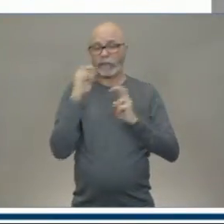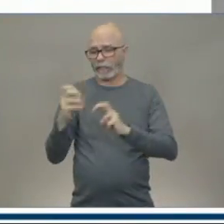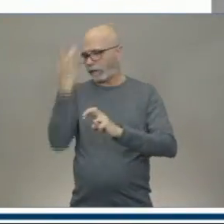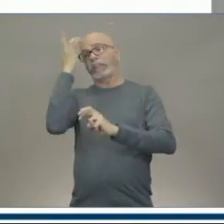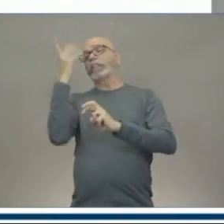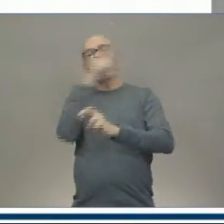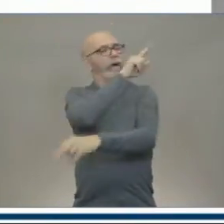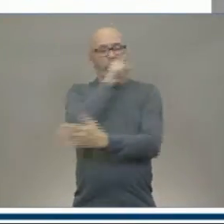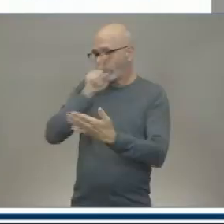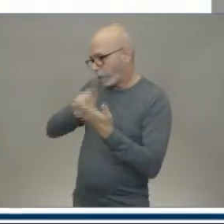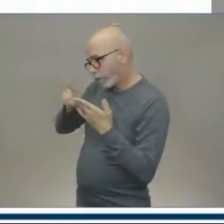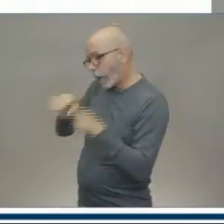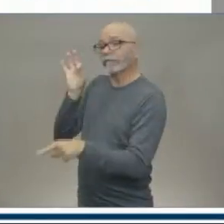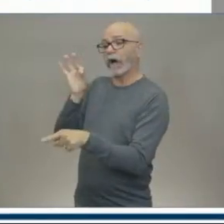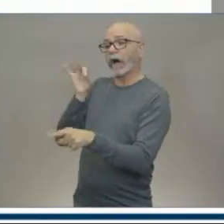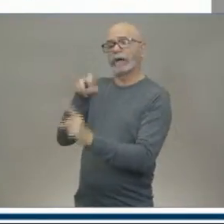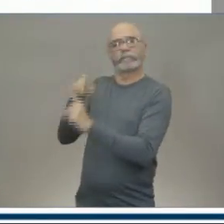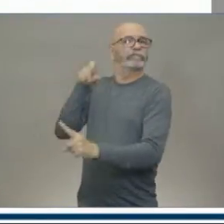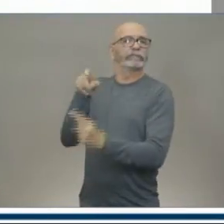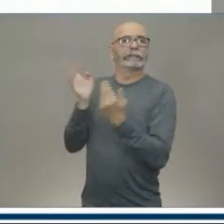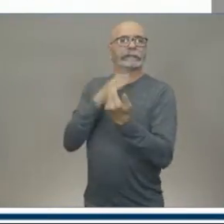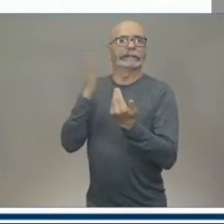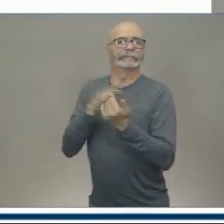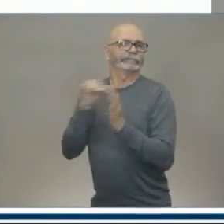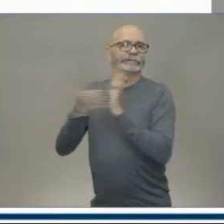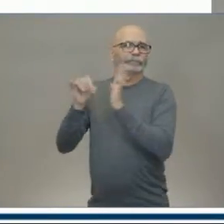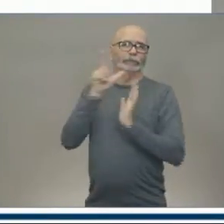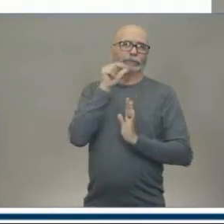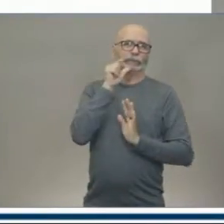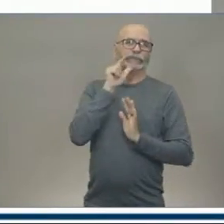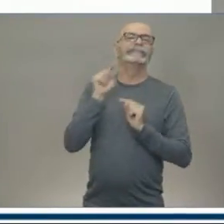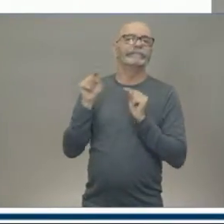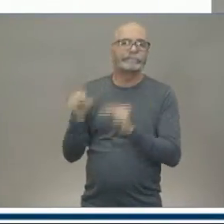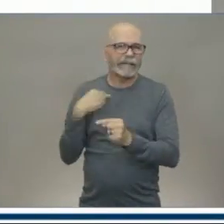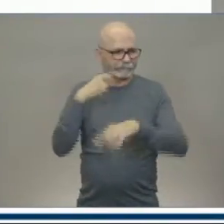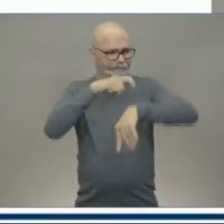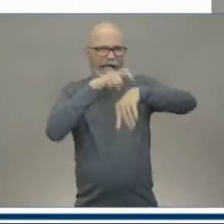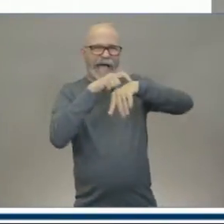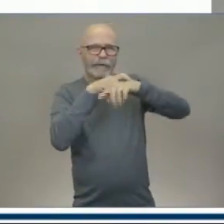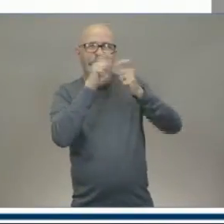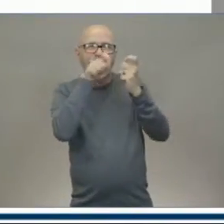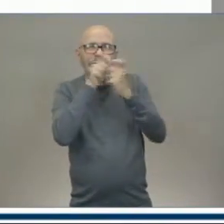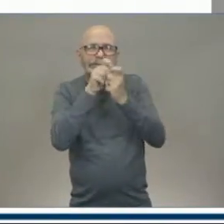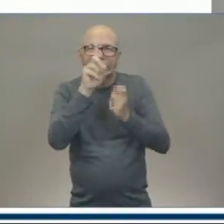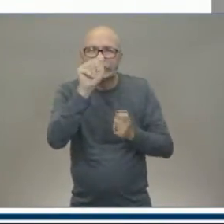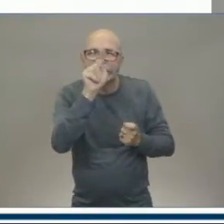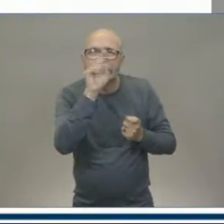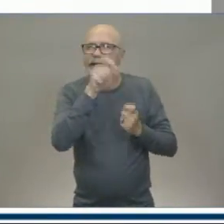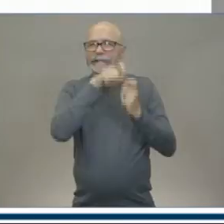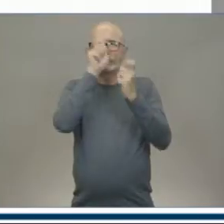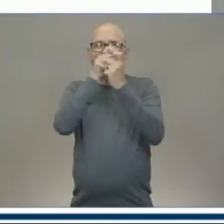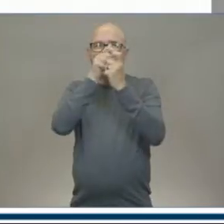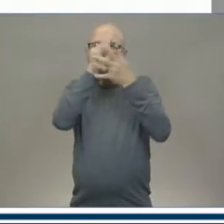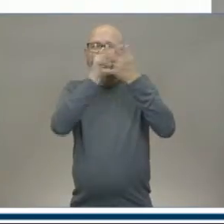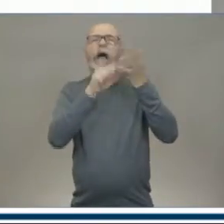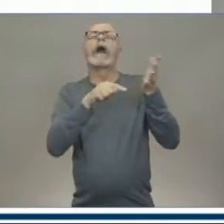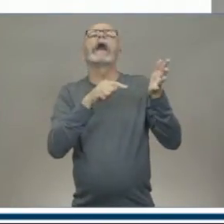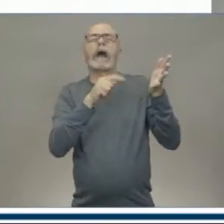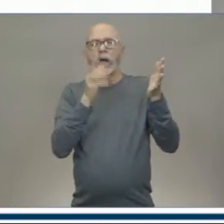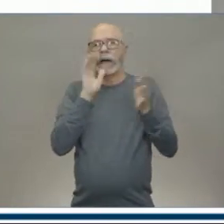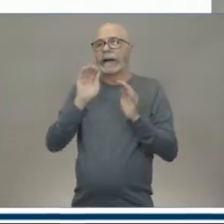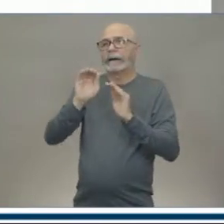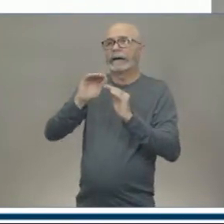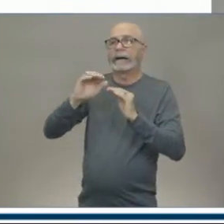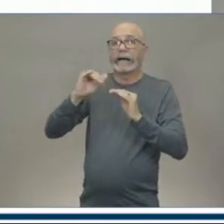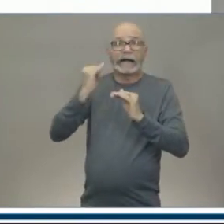I identified: time, date, contact name, and contact information. If it's a party, it's one person